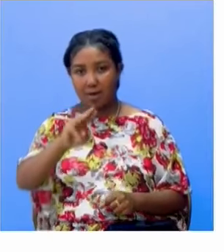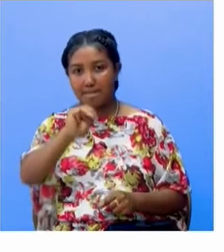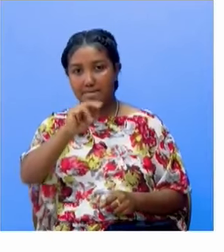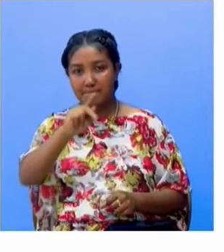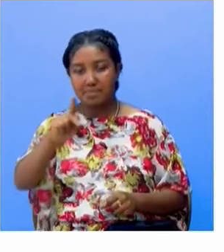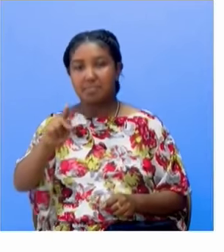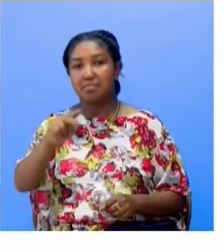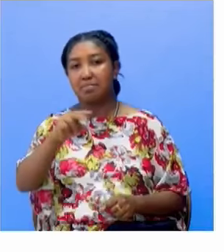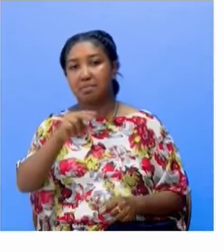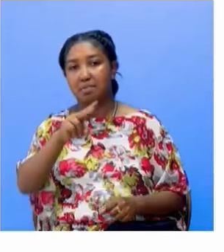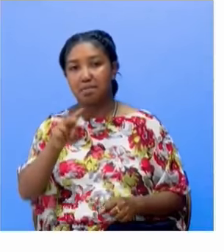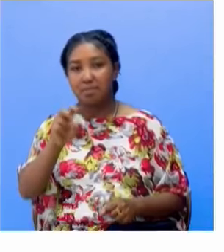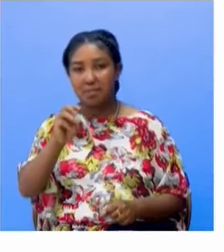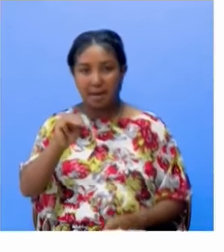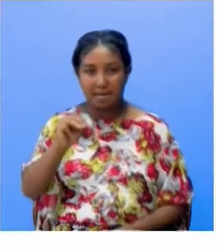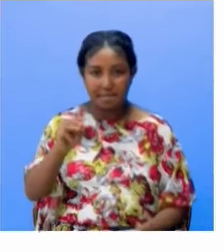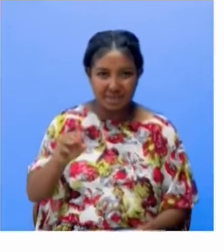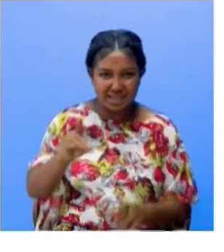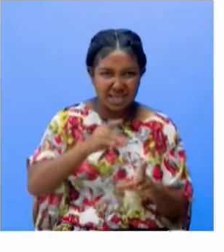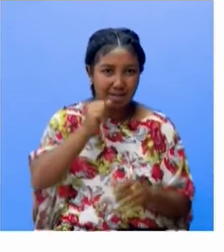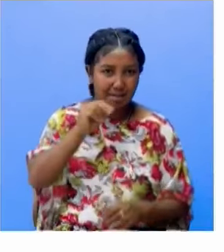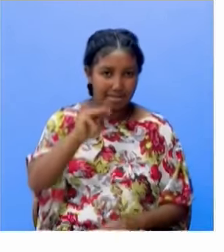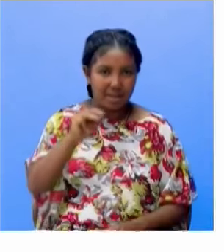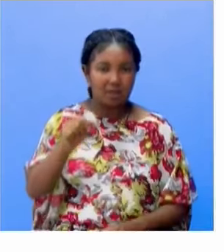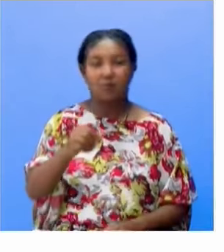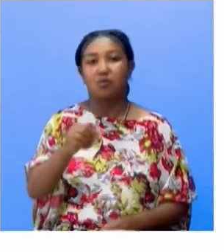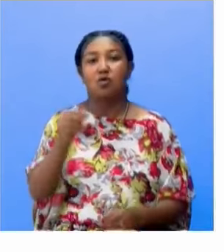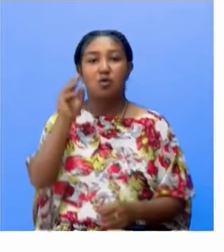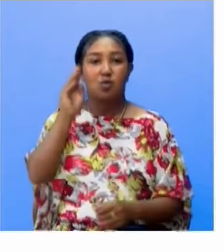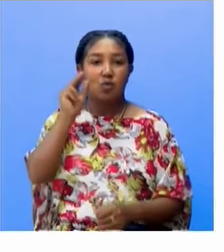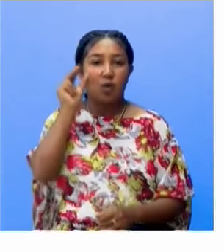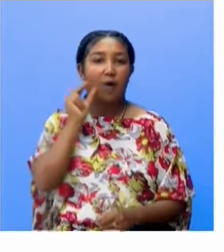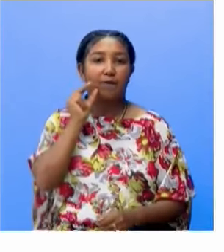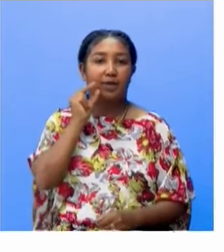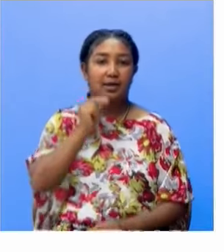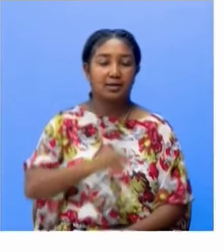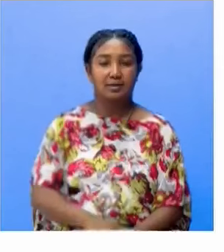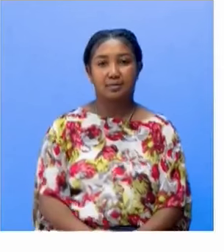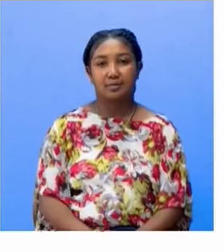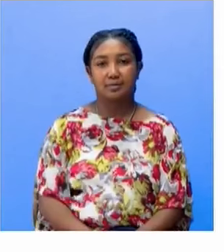My mother didn't make coffee.